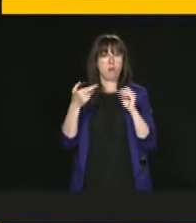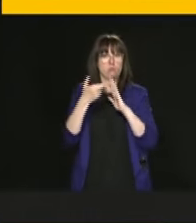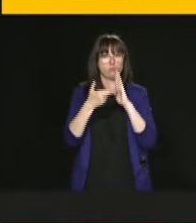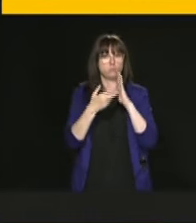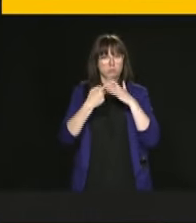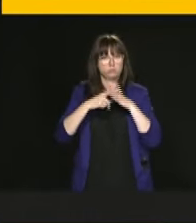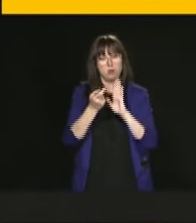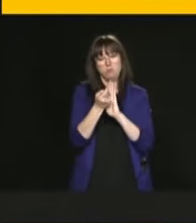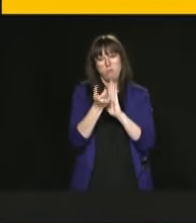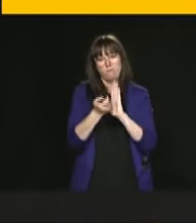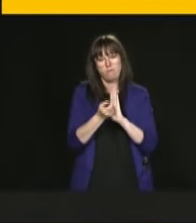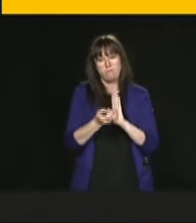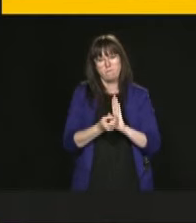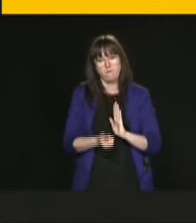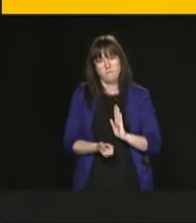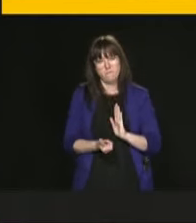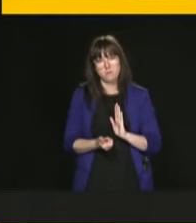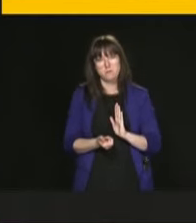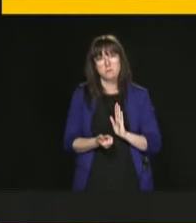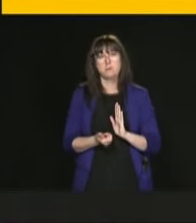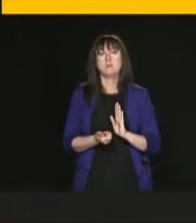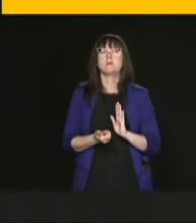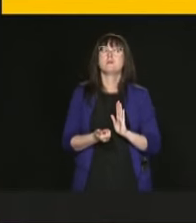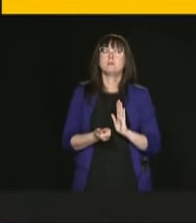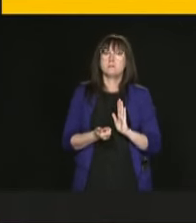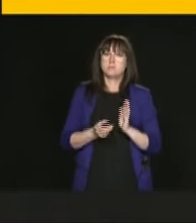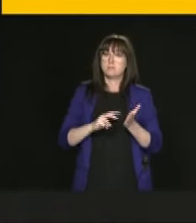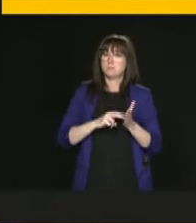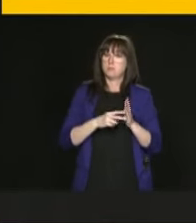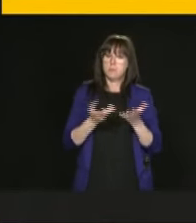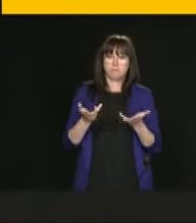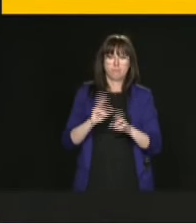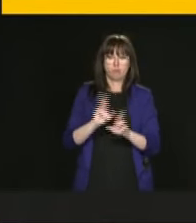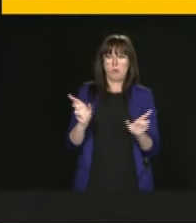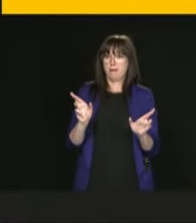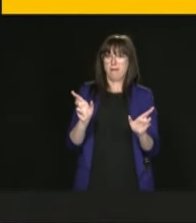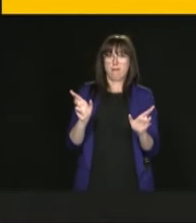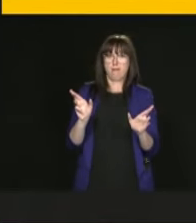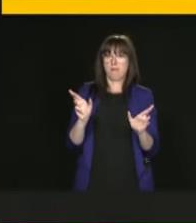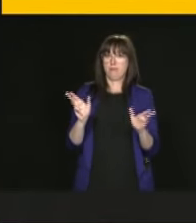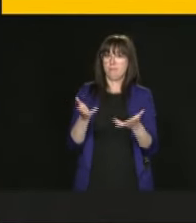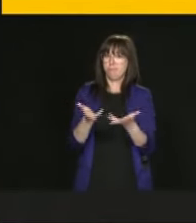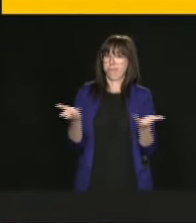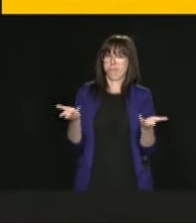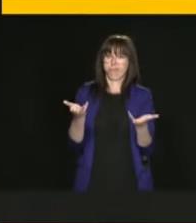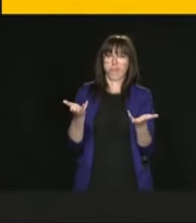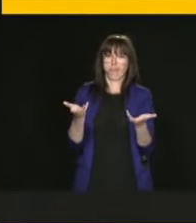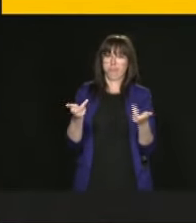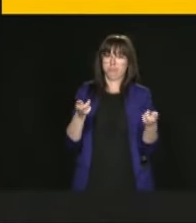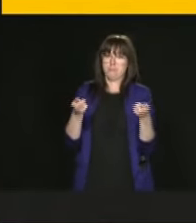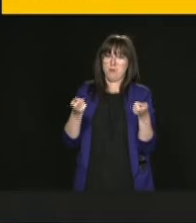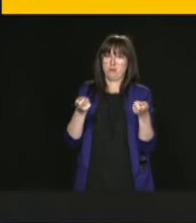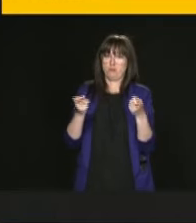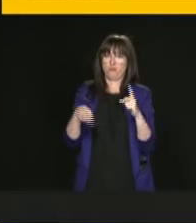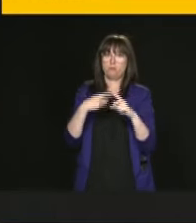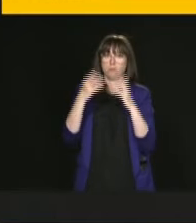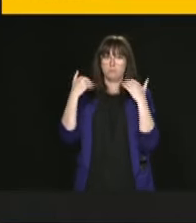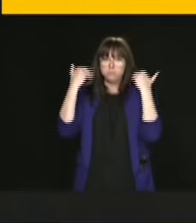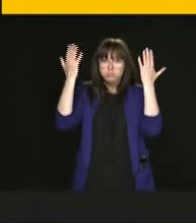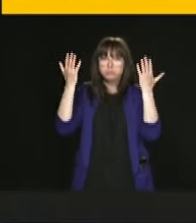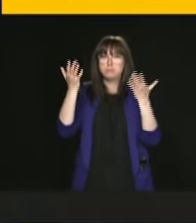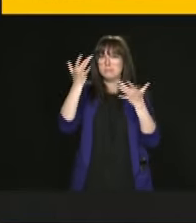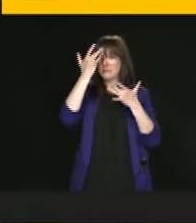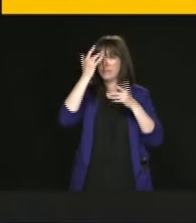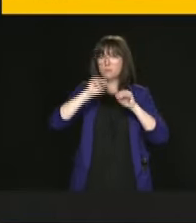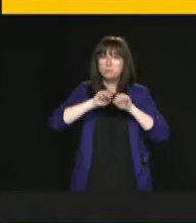we have to be ready to adjust as we go along, as the situation evolves. I'm not